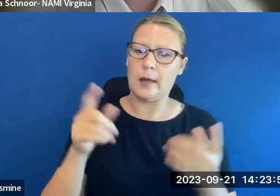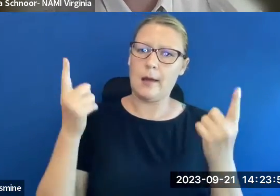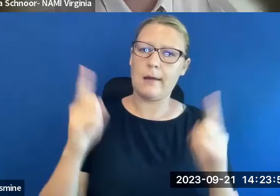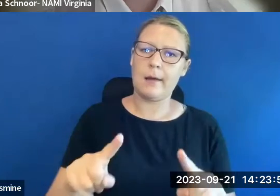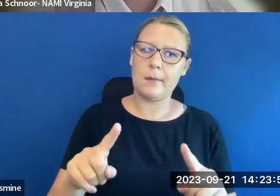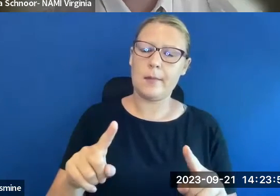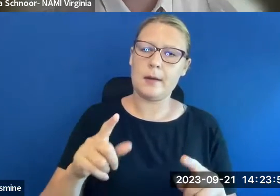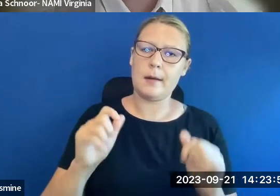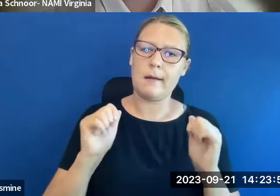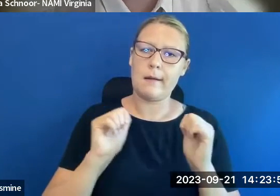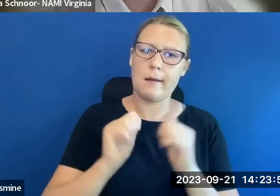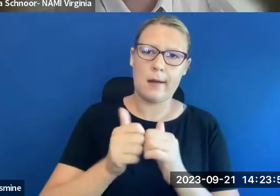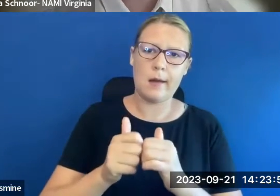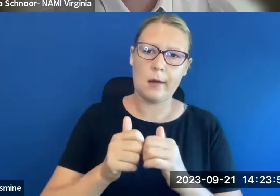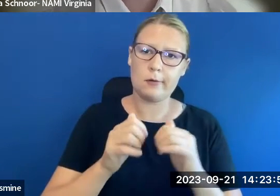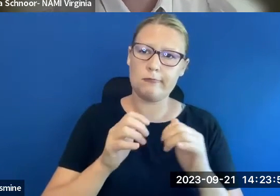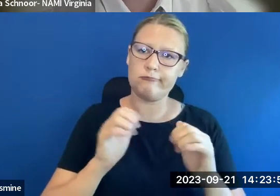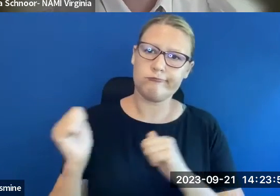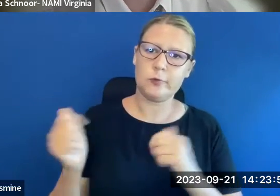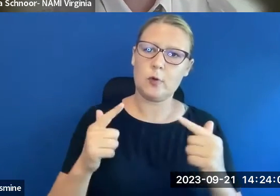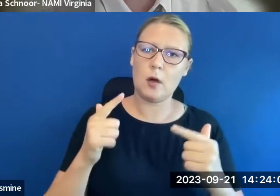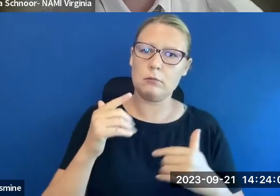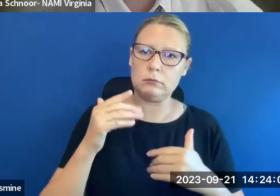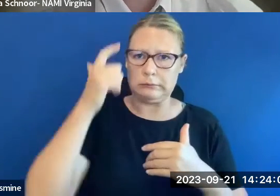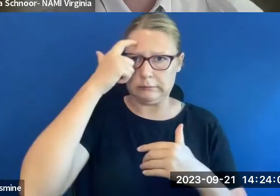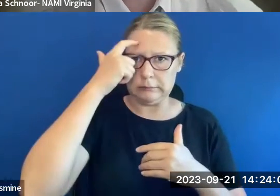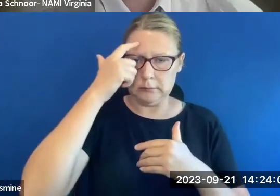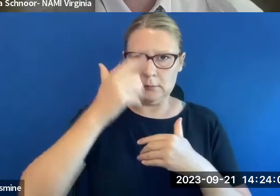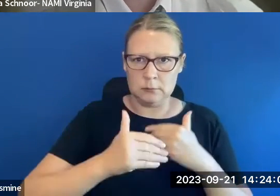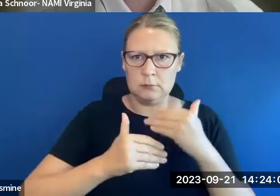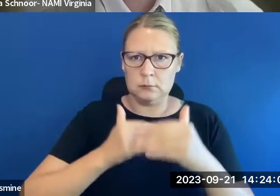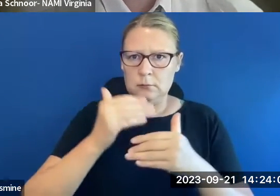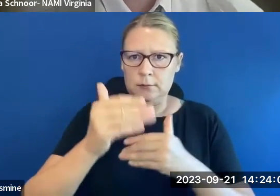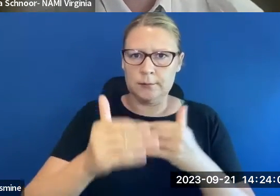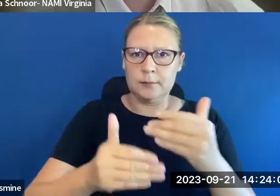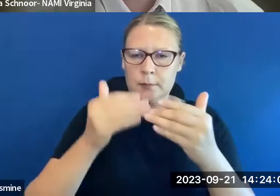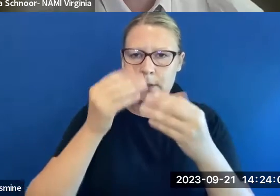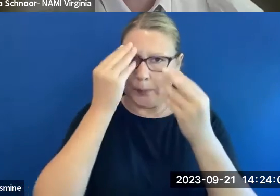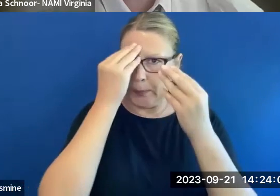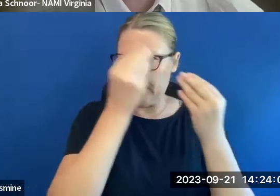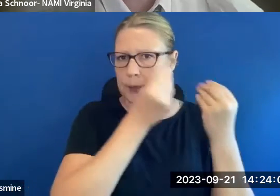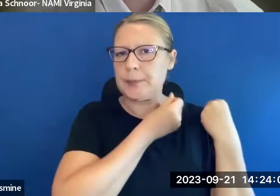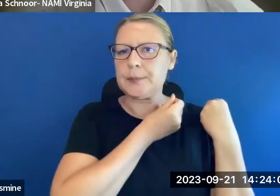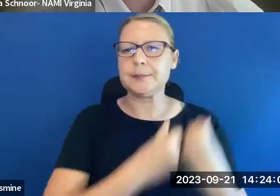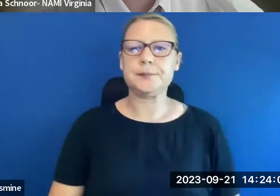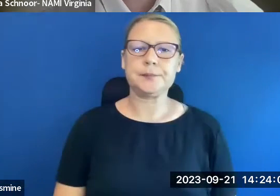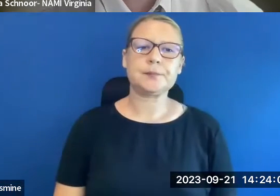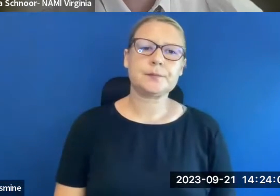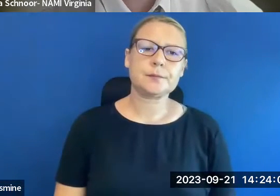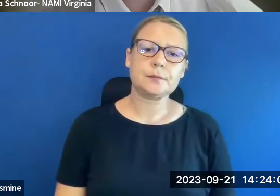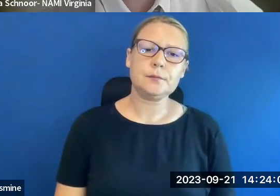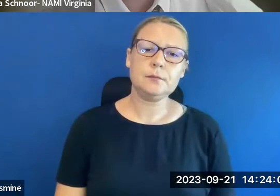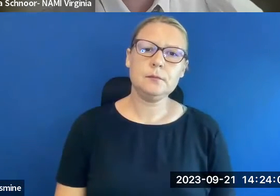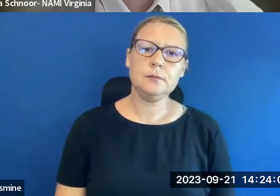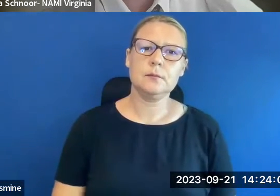Great, thank you. Thank you so much for sharing those resources. I want to switch gears for a moment and talk a little bit